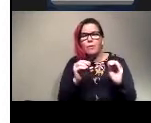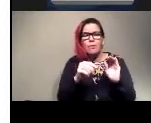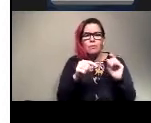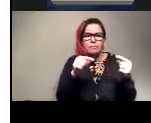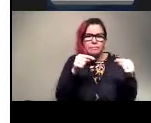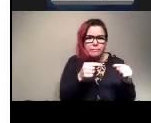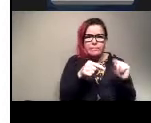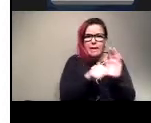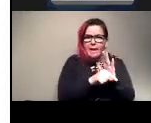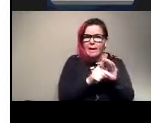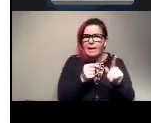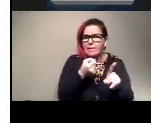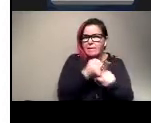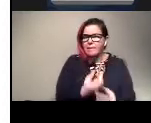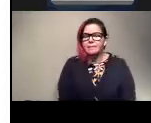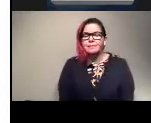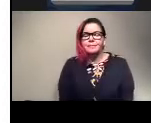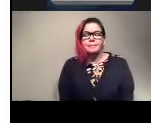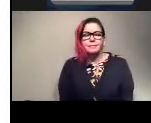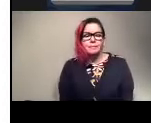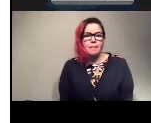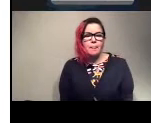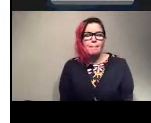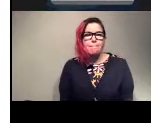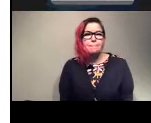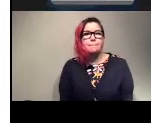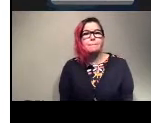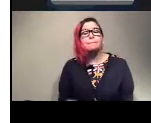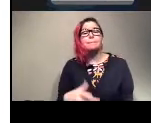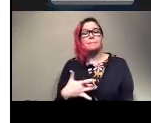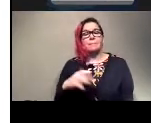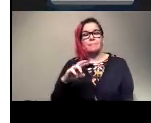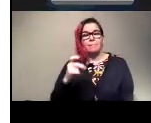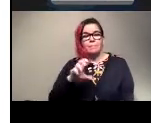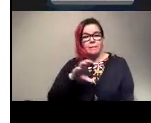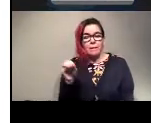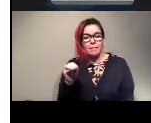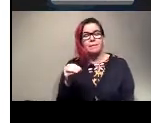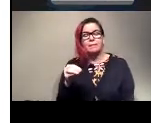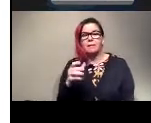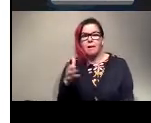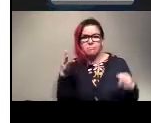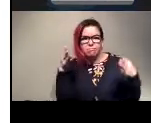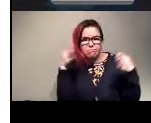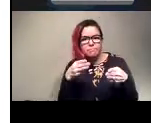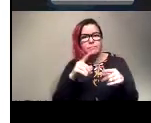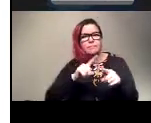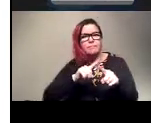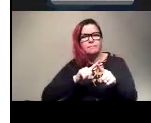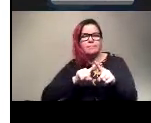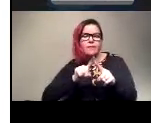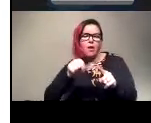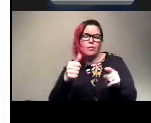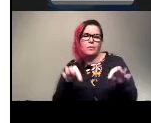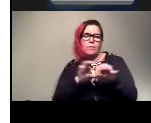effects. And a lot of pharmaceutical companies have done a lot of focus on other important problems. So one of the